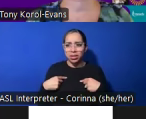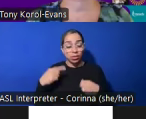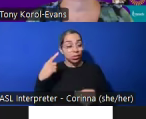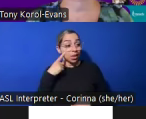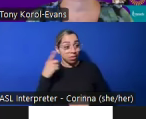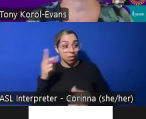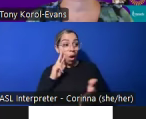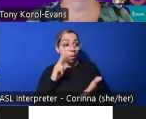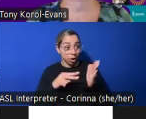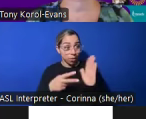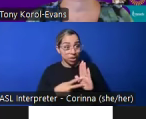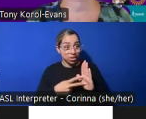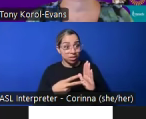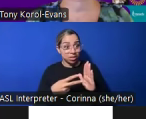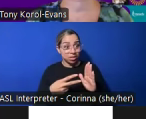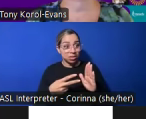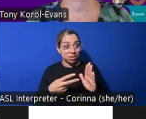on purpose?